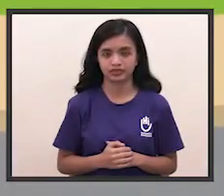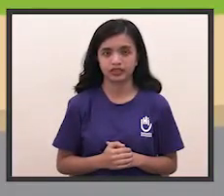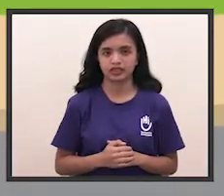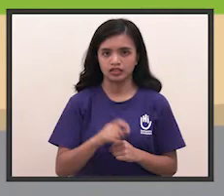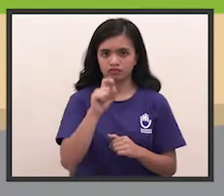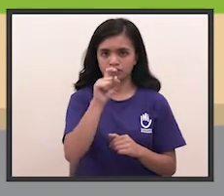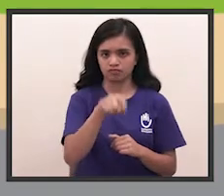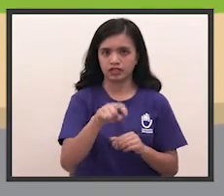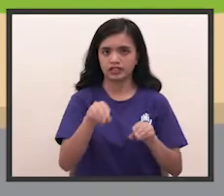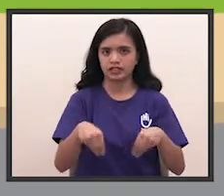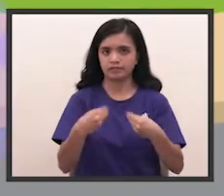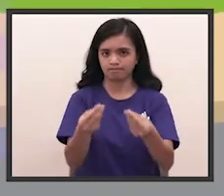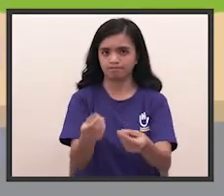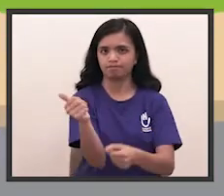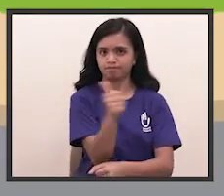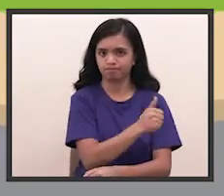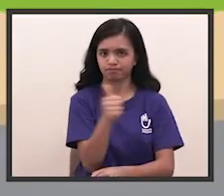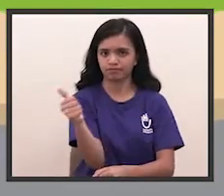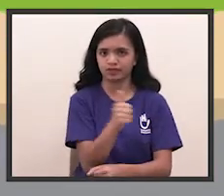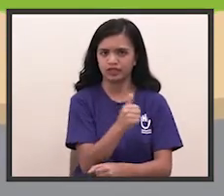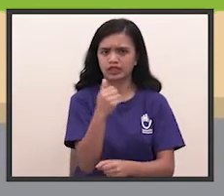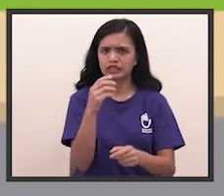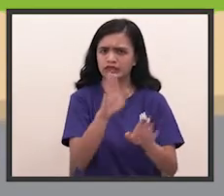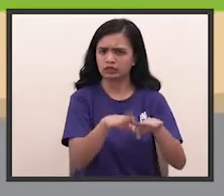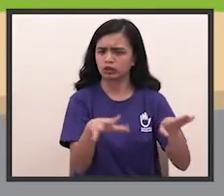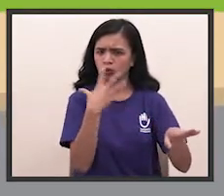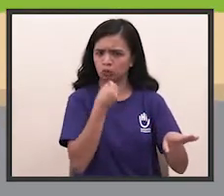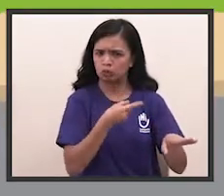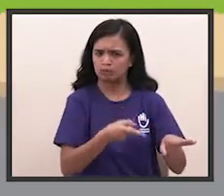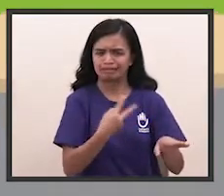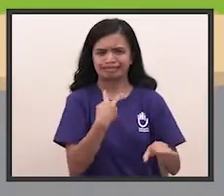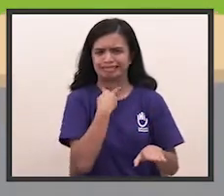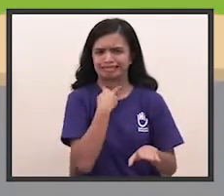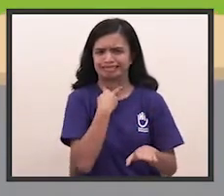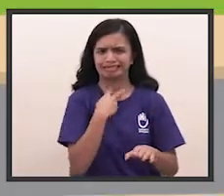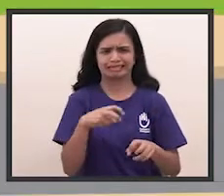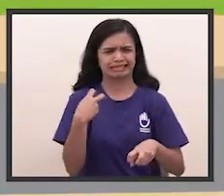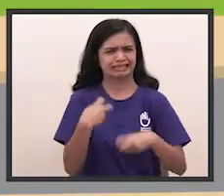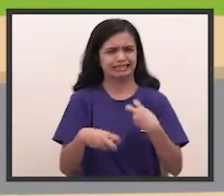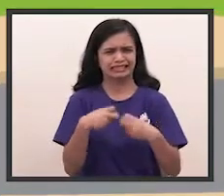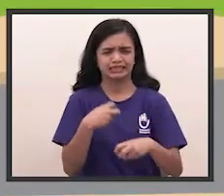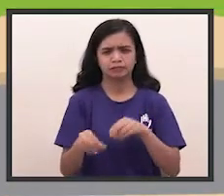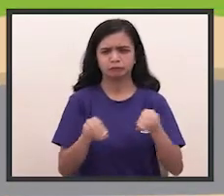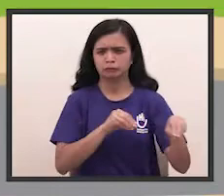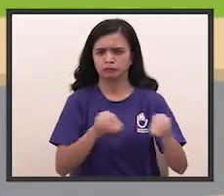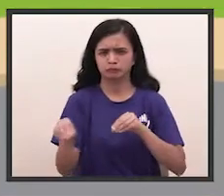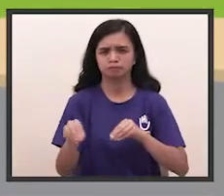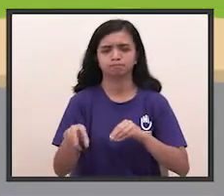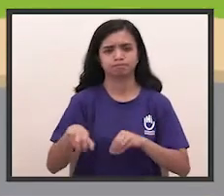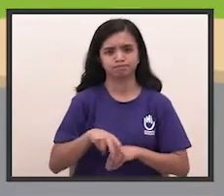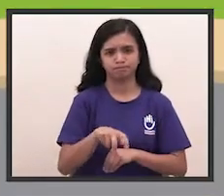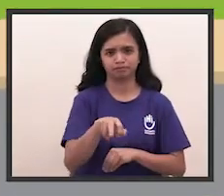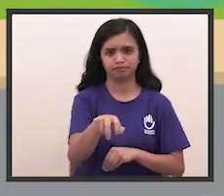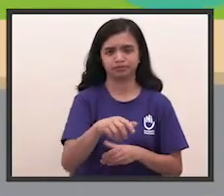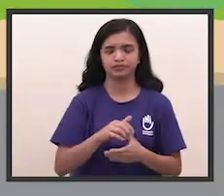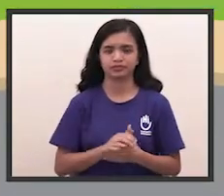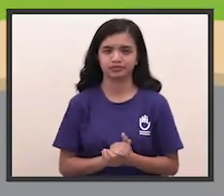Provide transportation support to children who might have difficulty moving or walking.